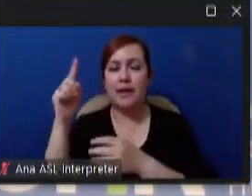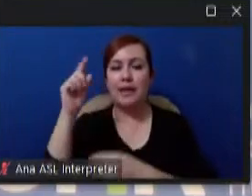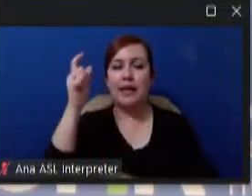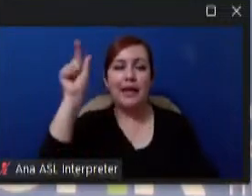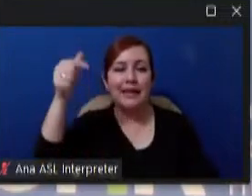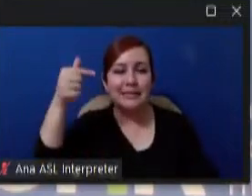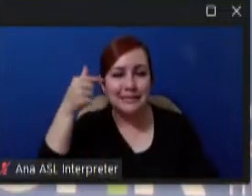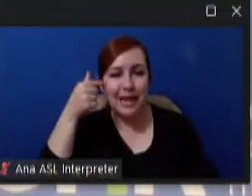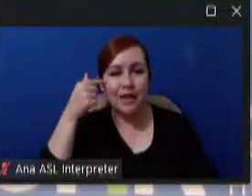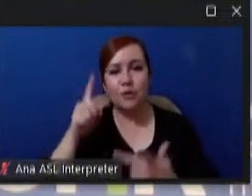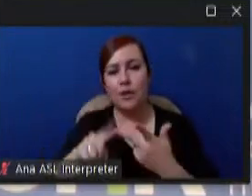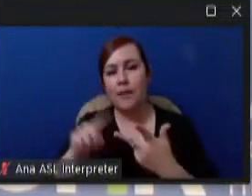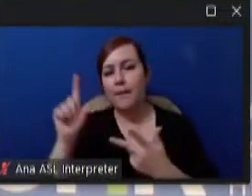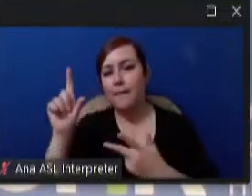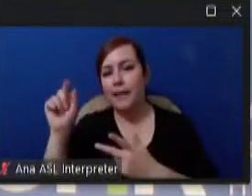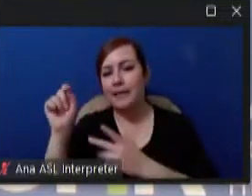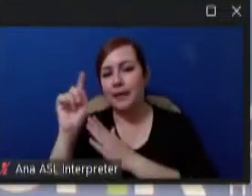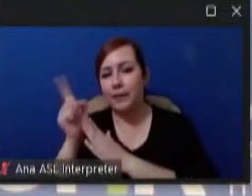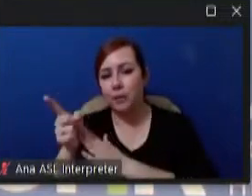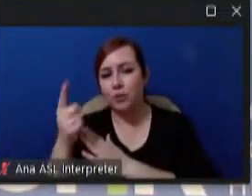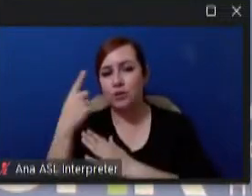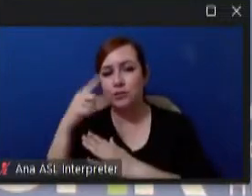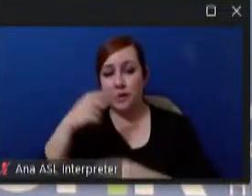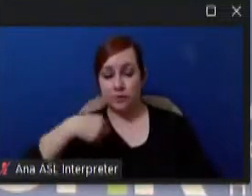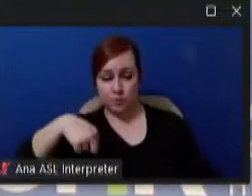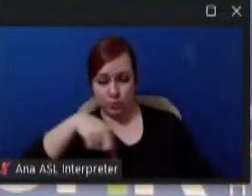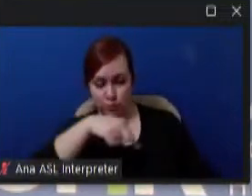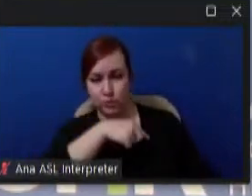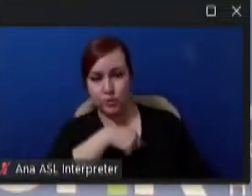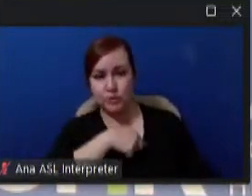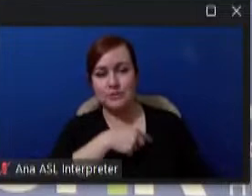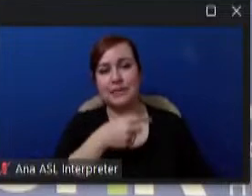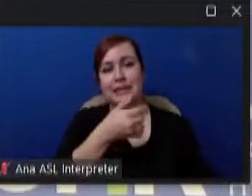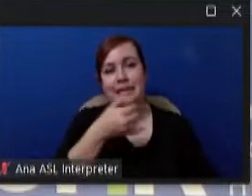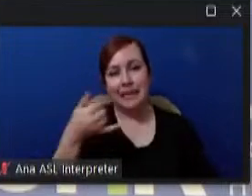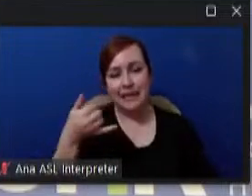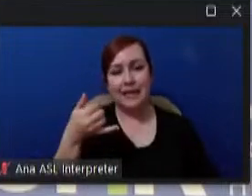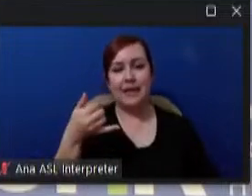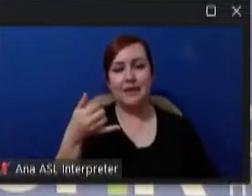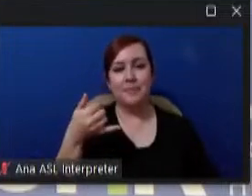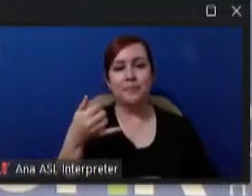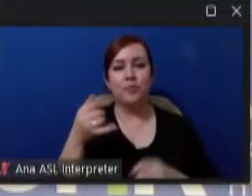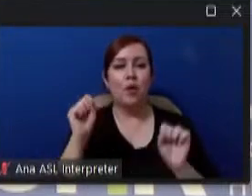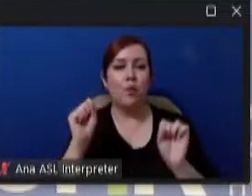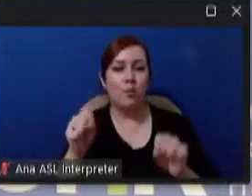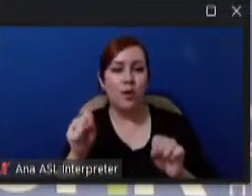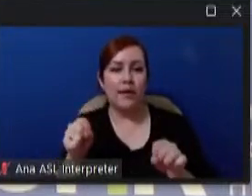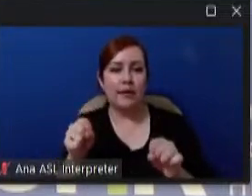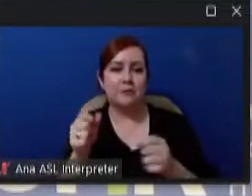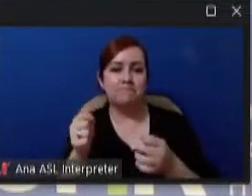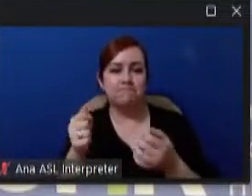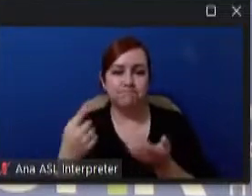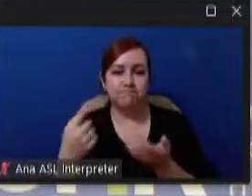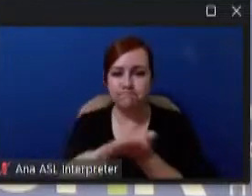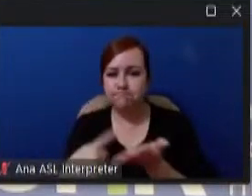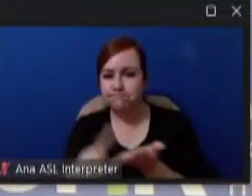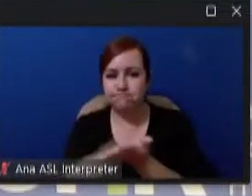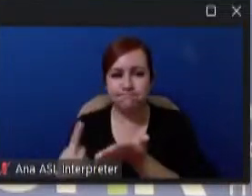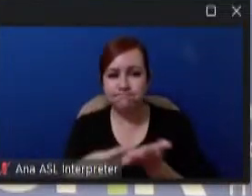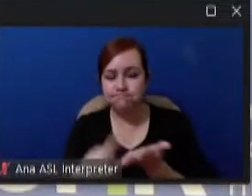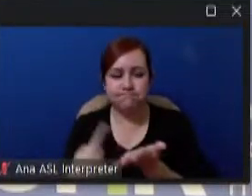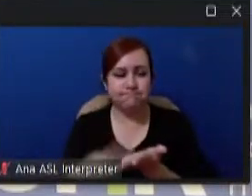minutes for our observations and requests for clarification. Then